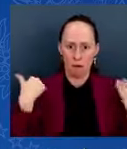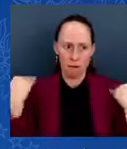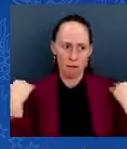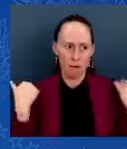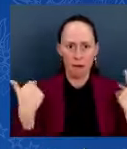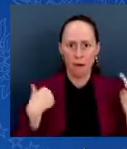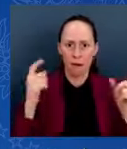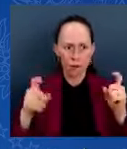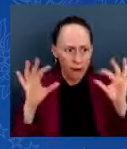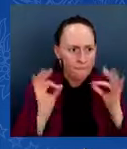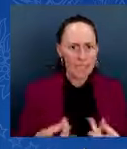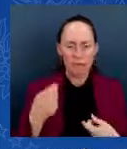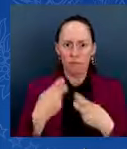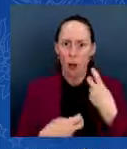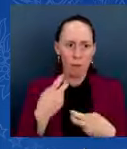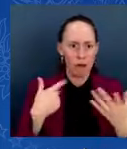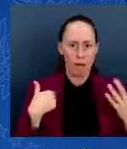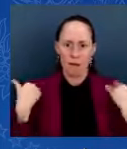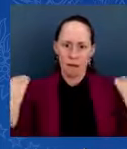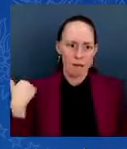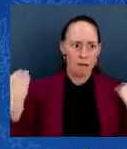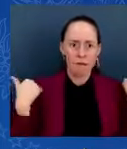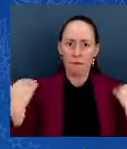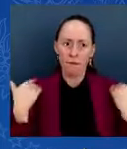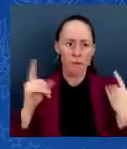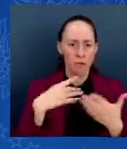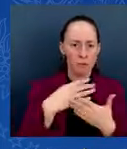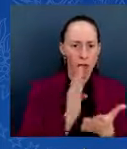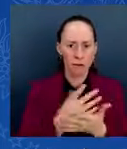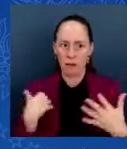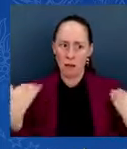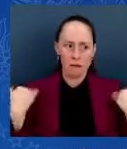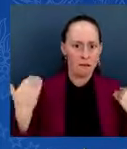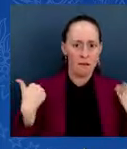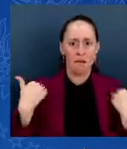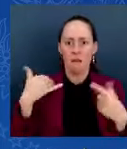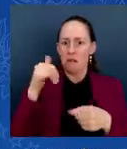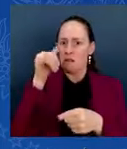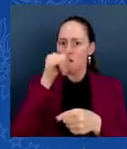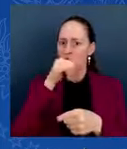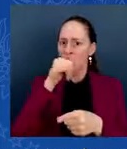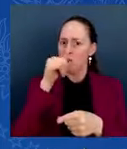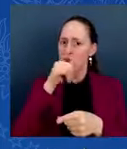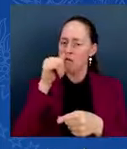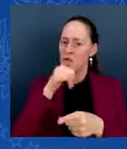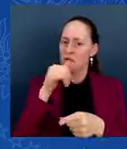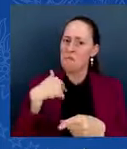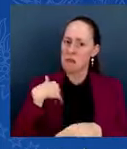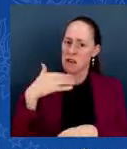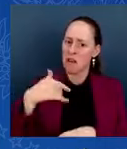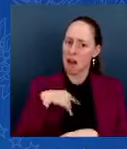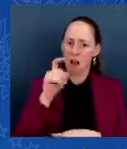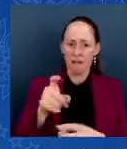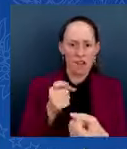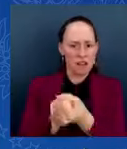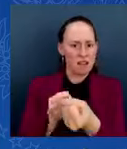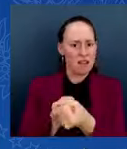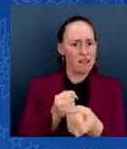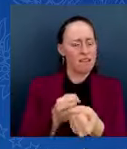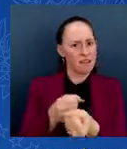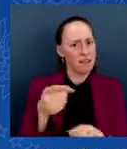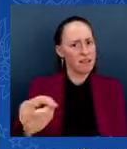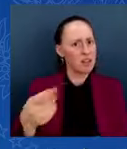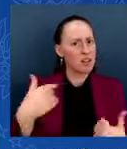But I'm looking forward. I told her I'd campaign for or against whichever helped the most. Along with members of my administration,